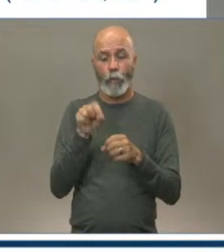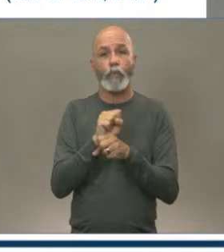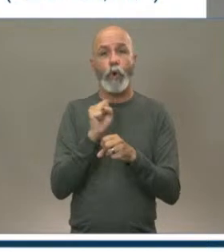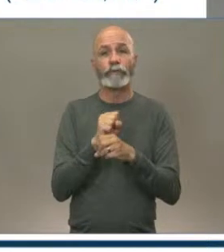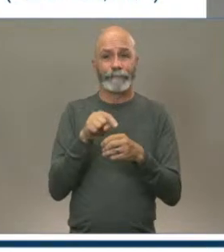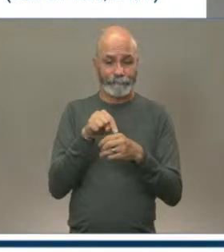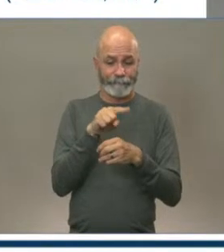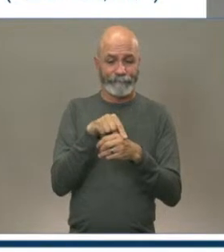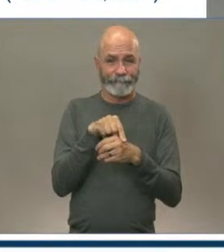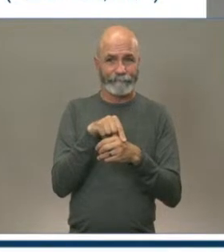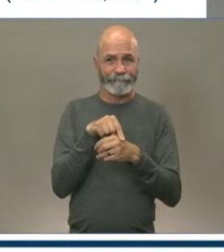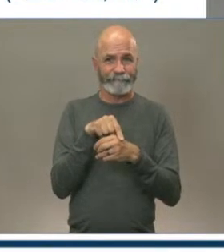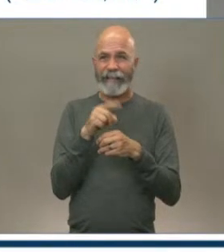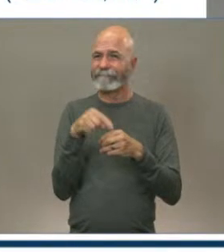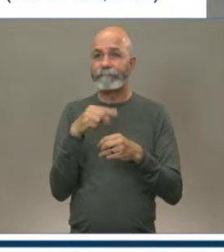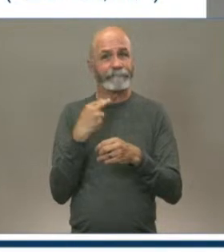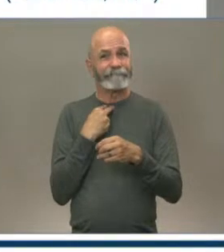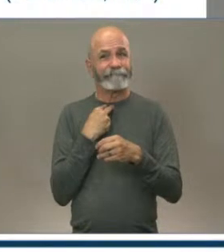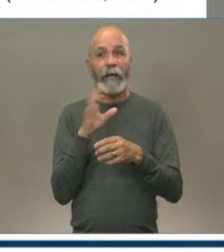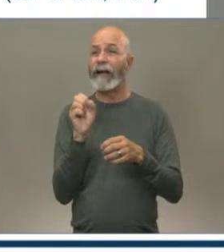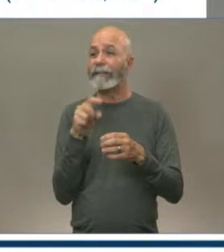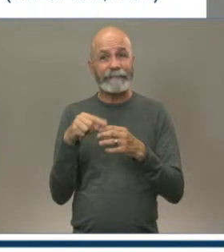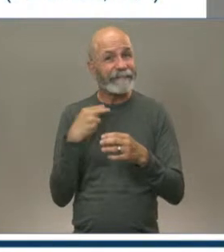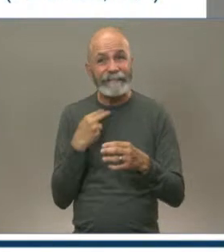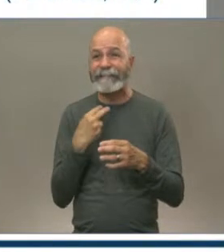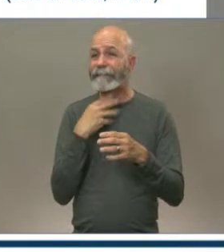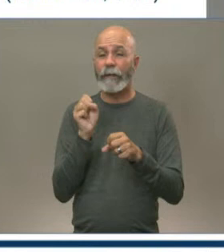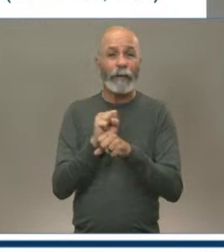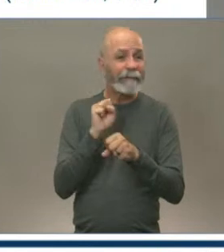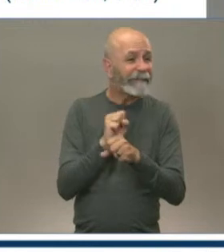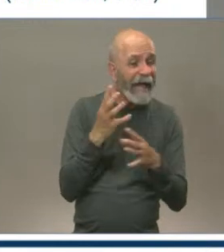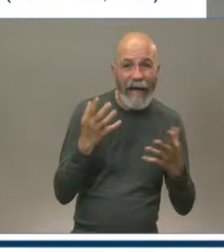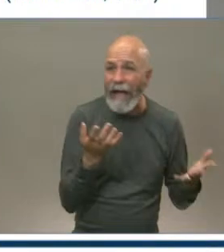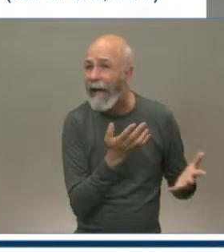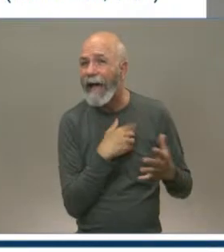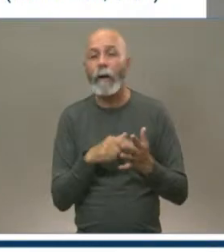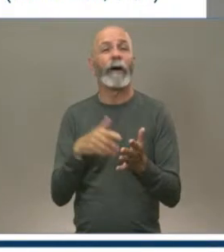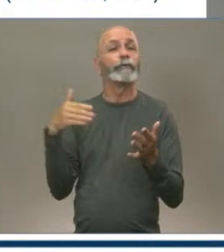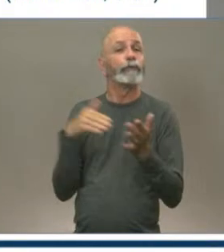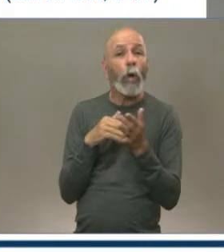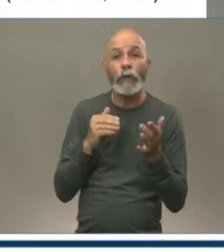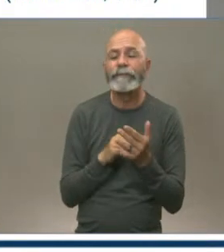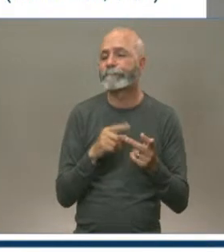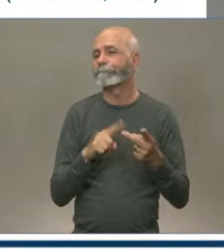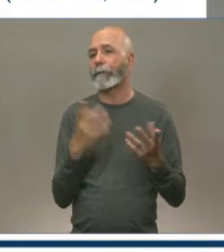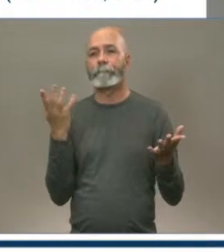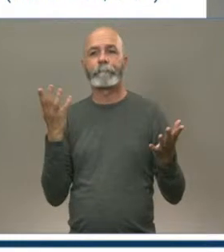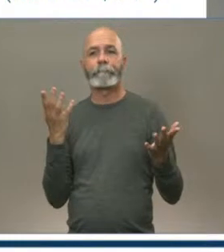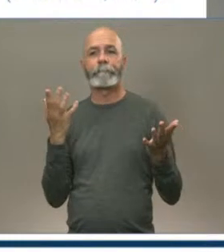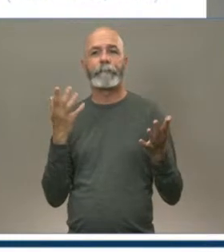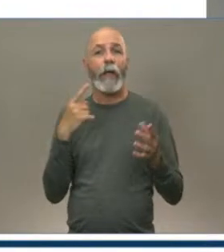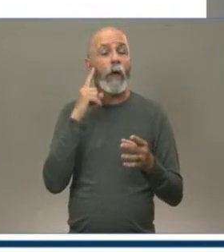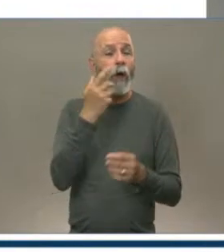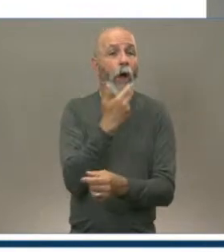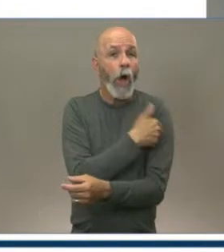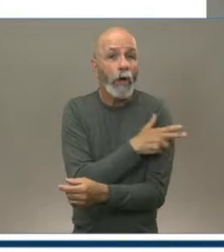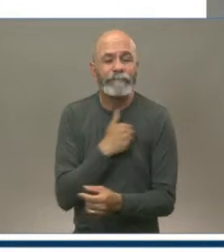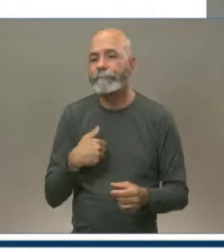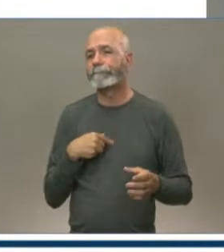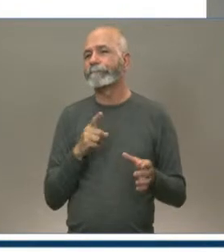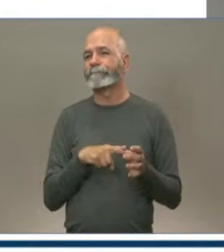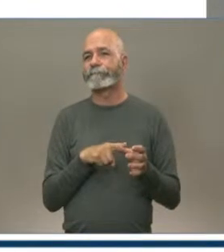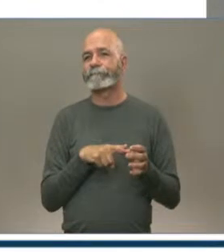home, health care, including trips for immunization or a COVID test, child care and other